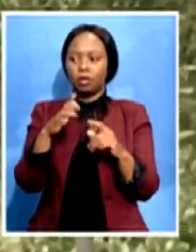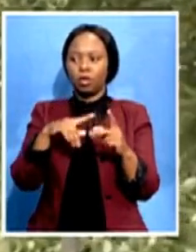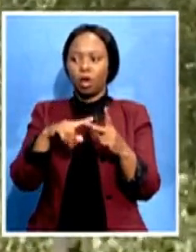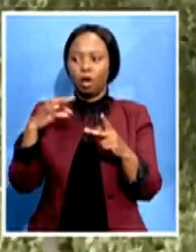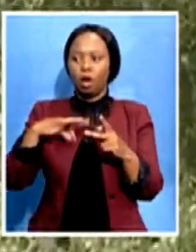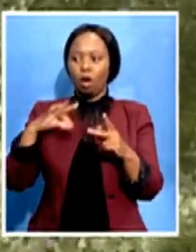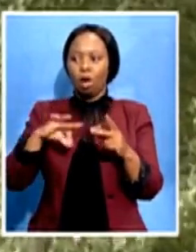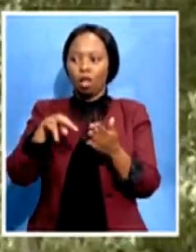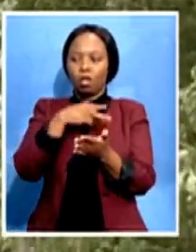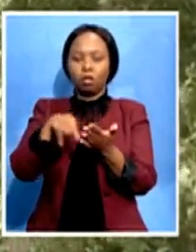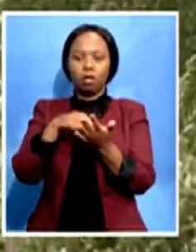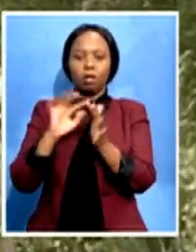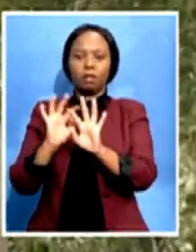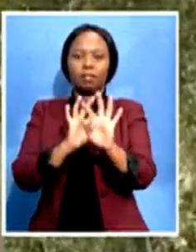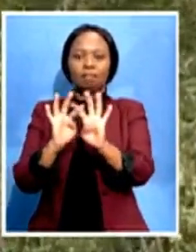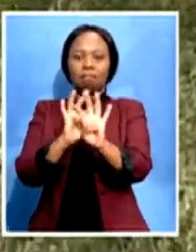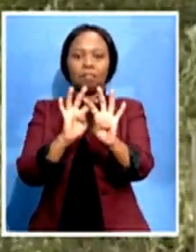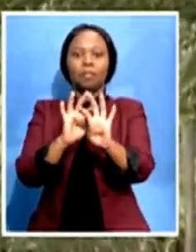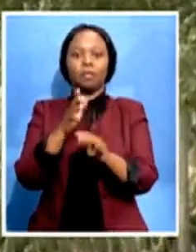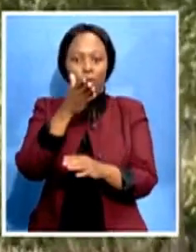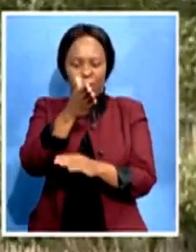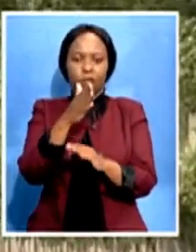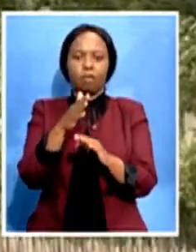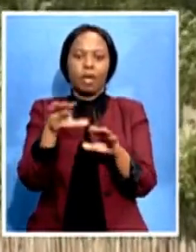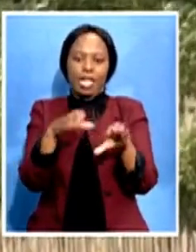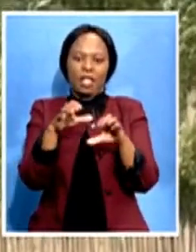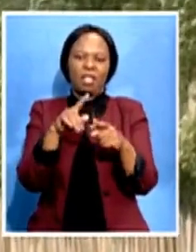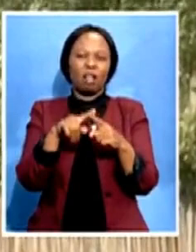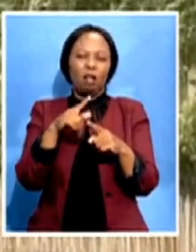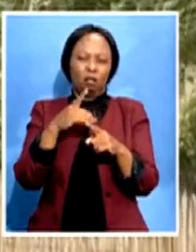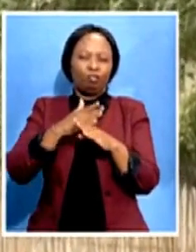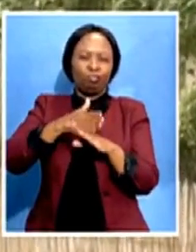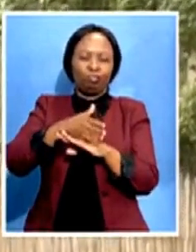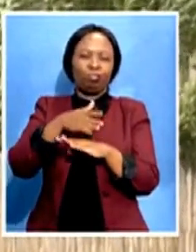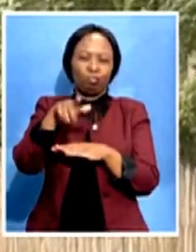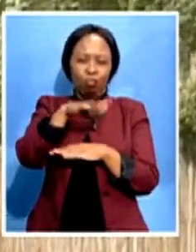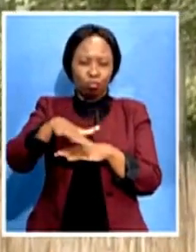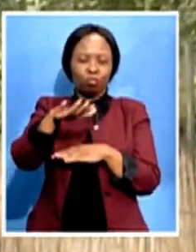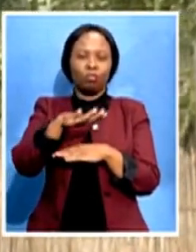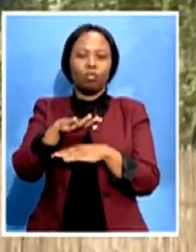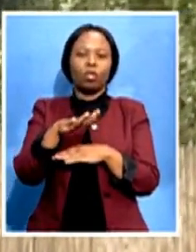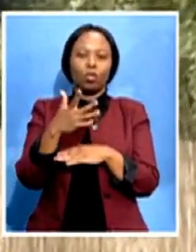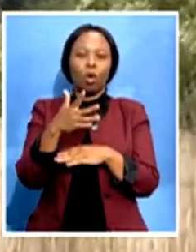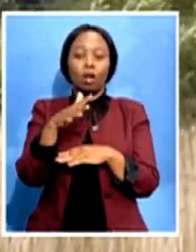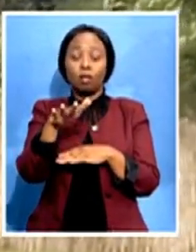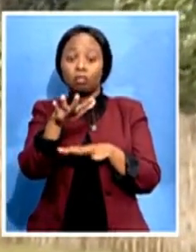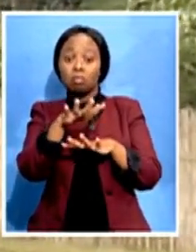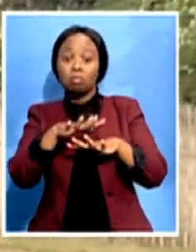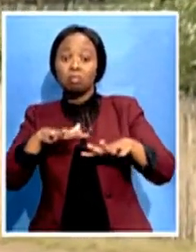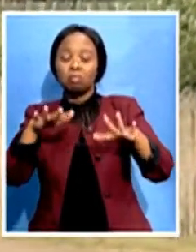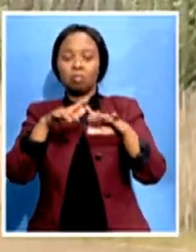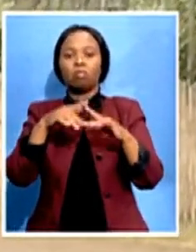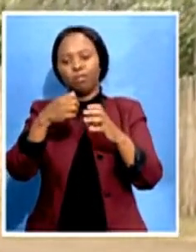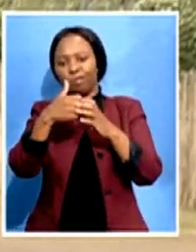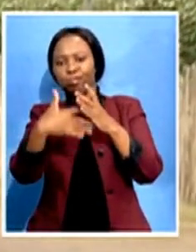it's one of the oldest, if I'm not mistaken. So this is where a lot of activities actually are conducted in terms